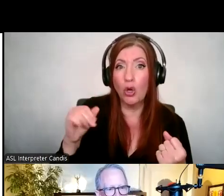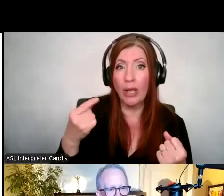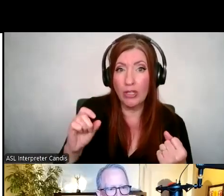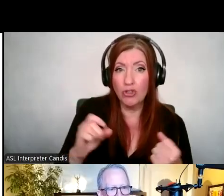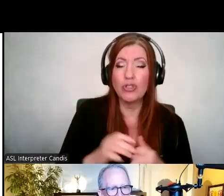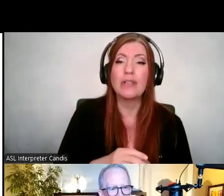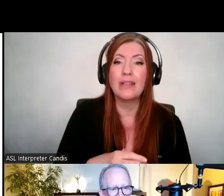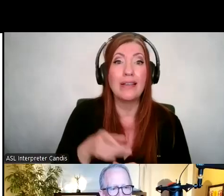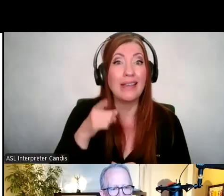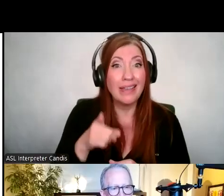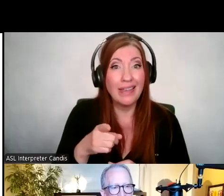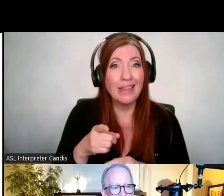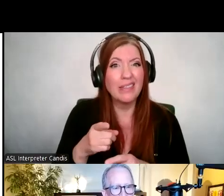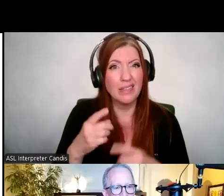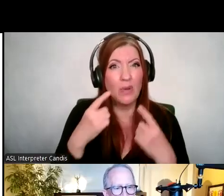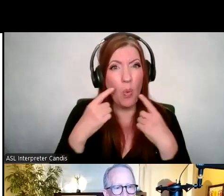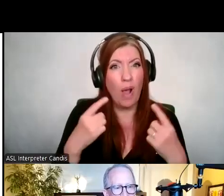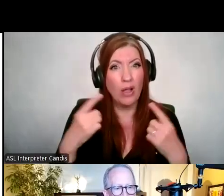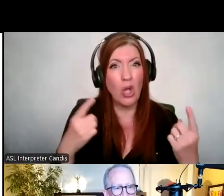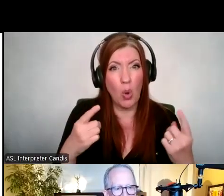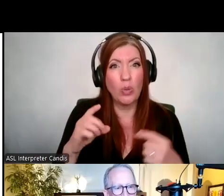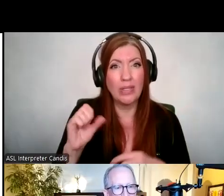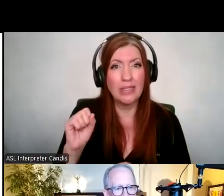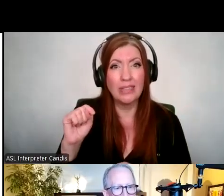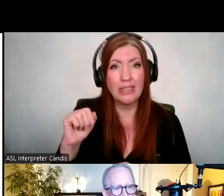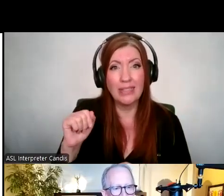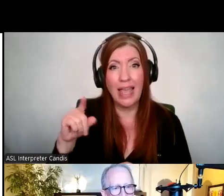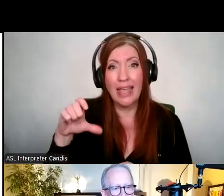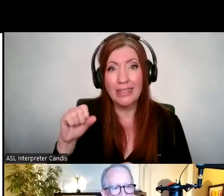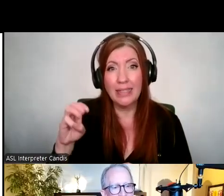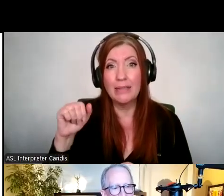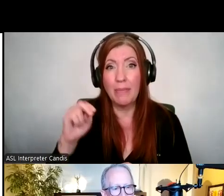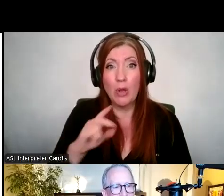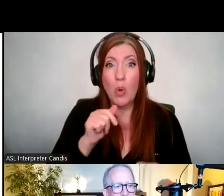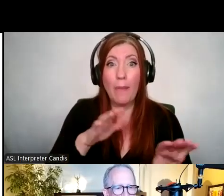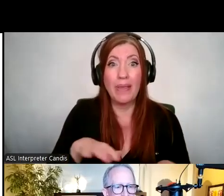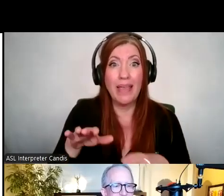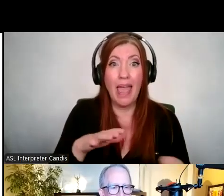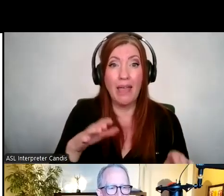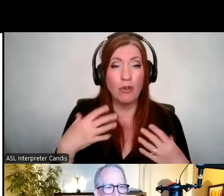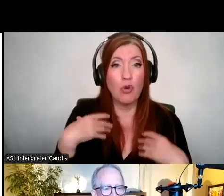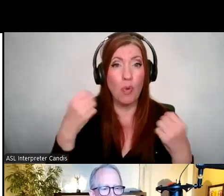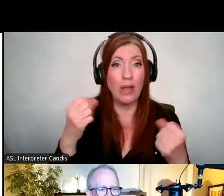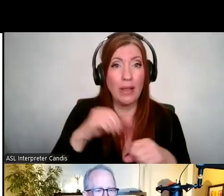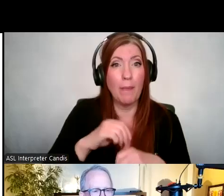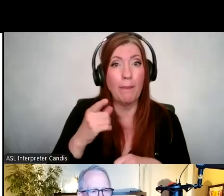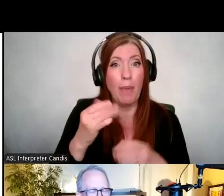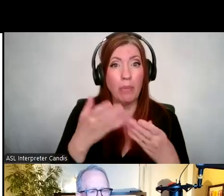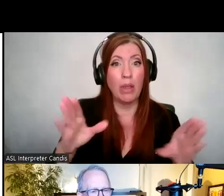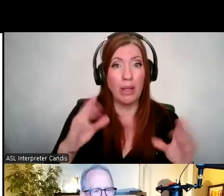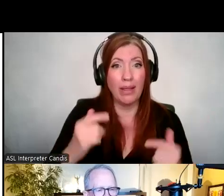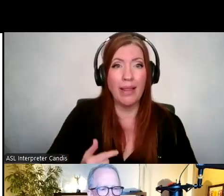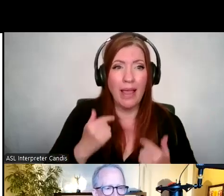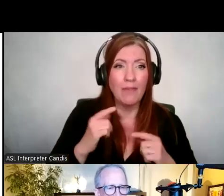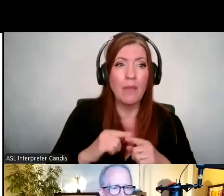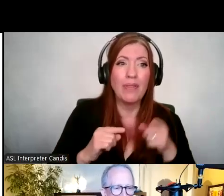well-known statesmen in the United States who had acted courageously in public life. This book is about 15